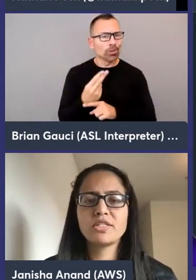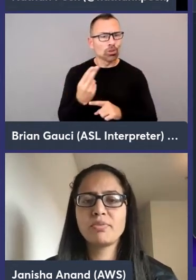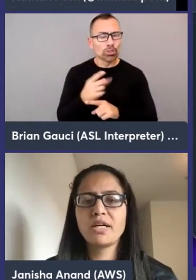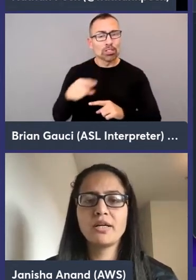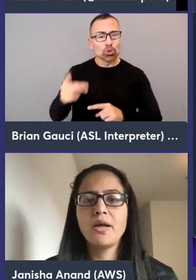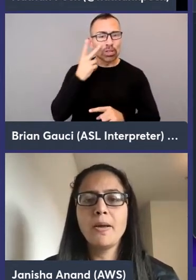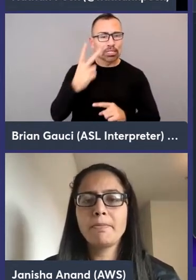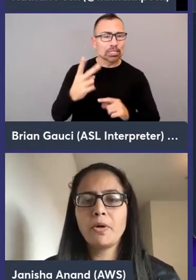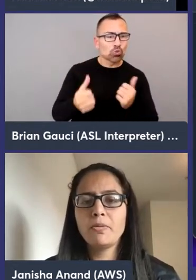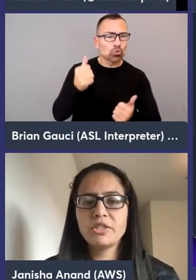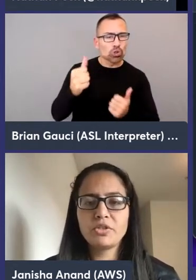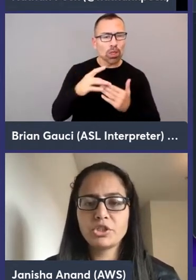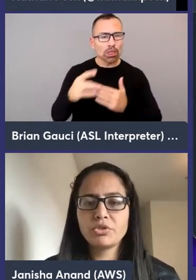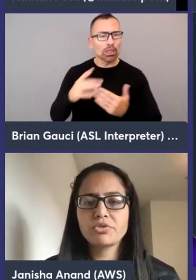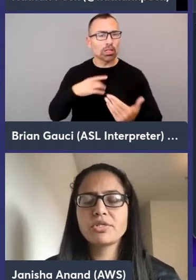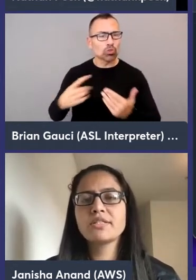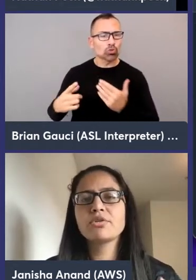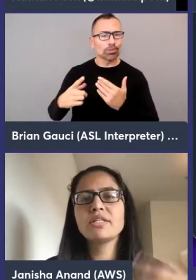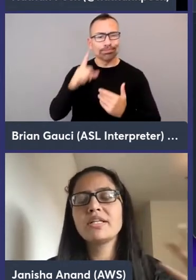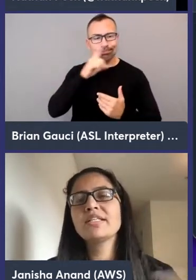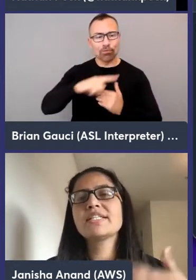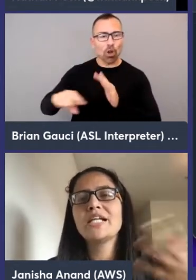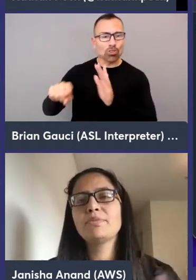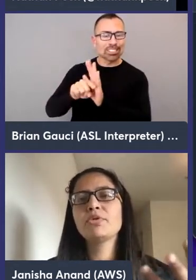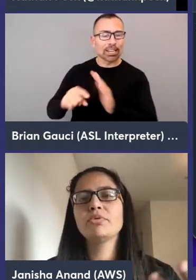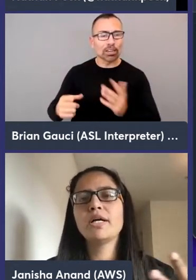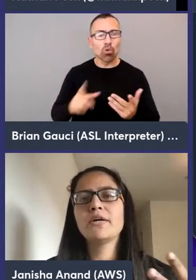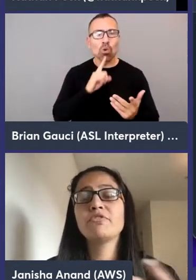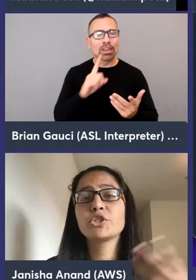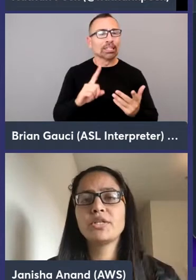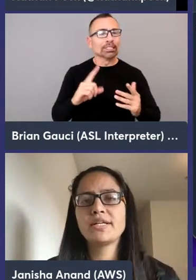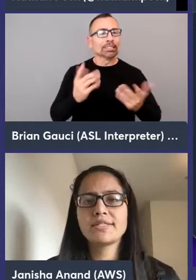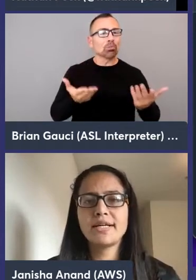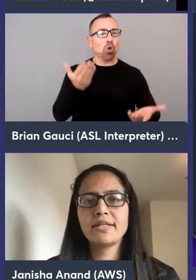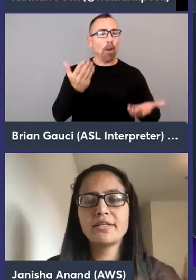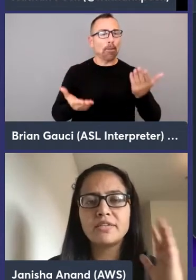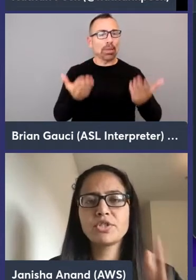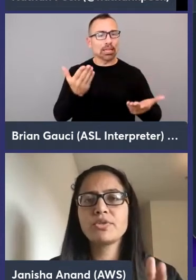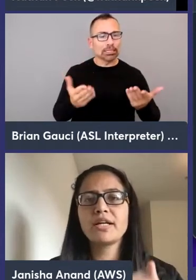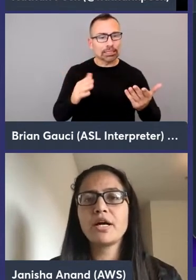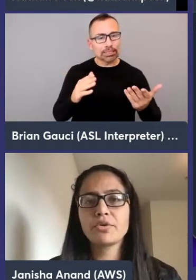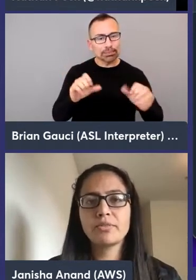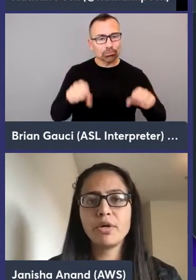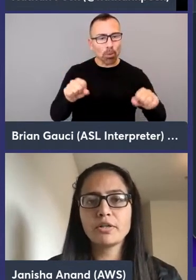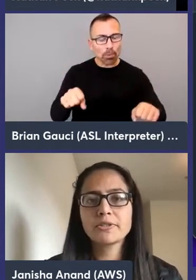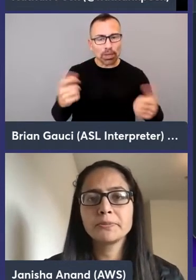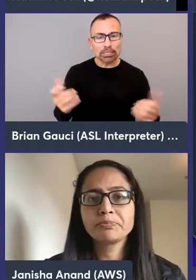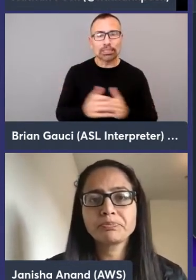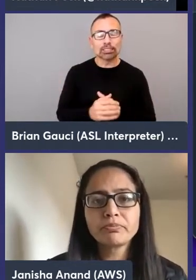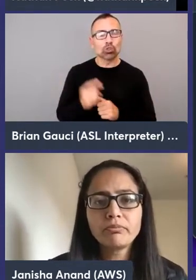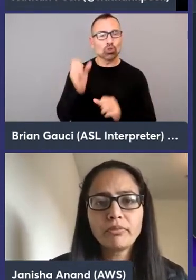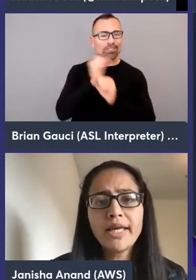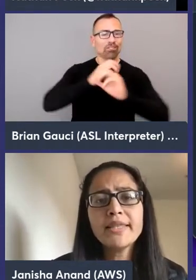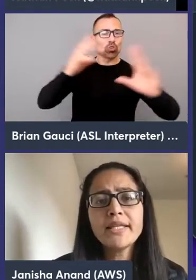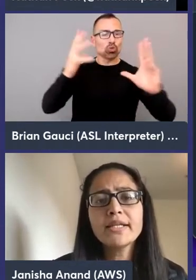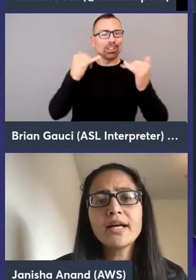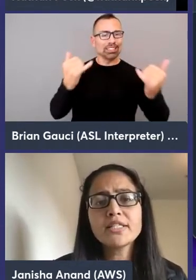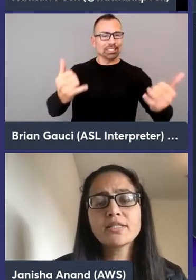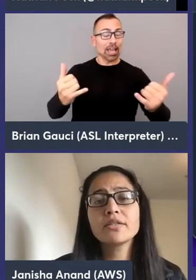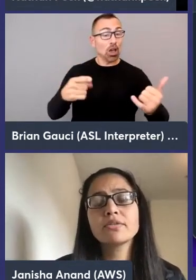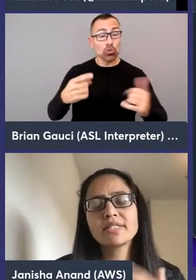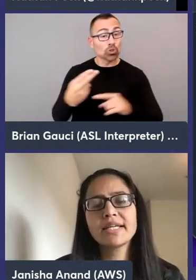negatives, what's my probability ratios. And so these help you visualize that, and it gives you that out of the box. And